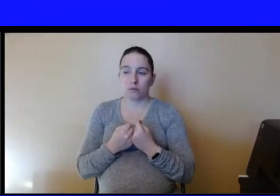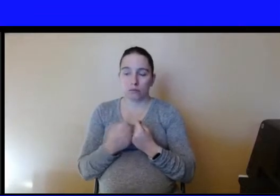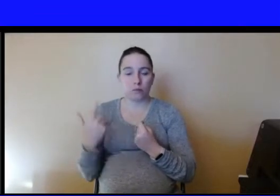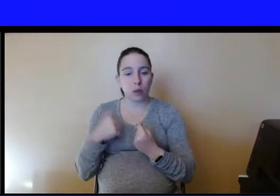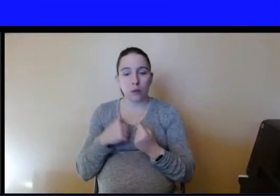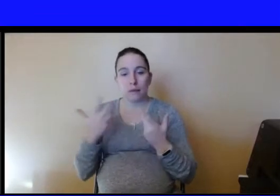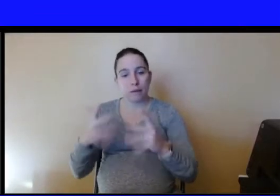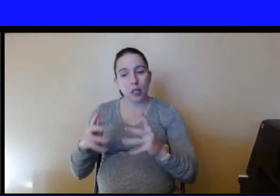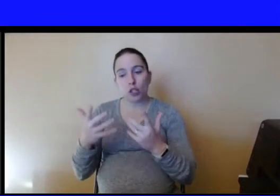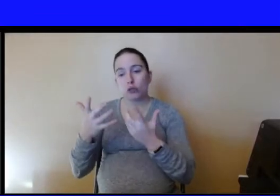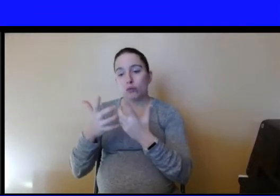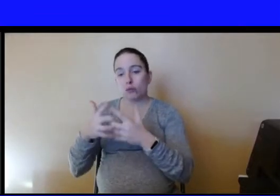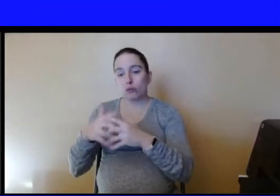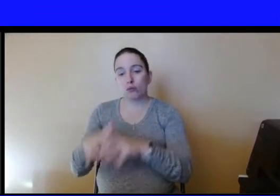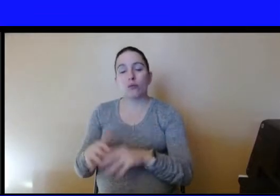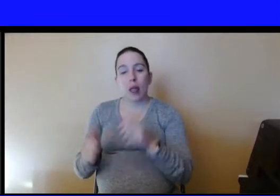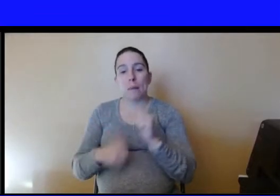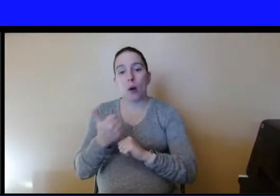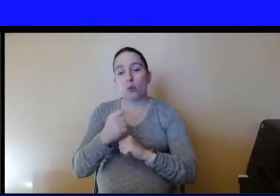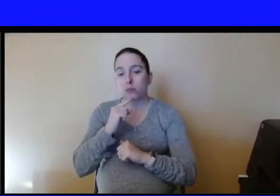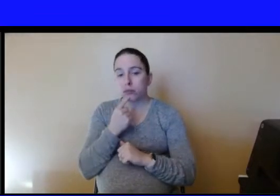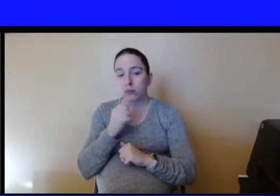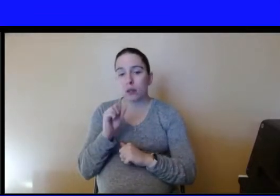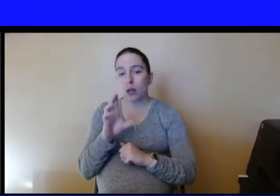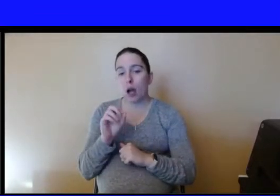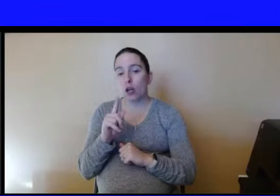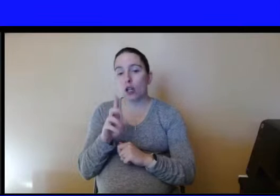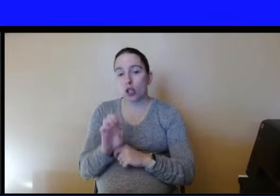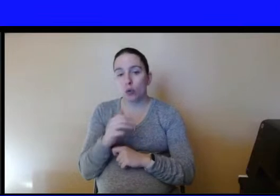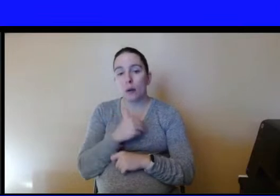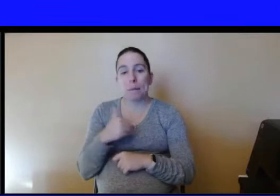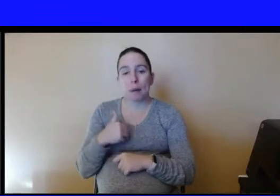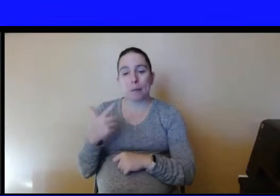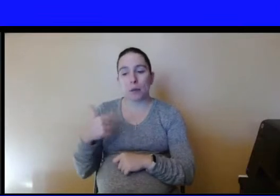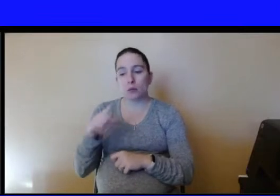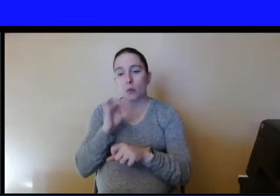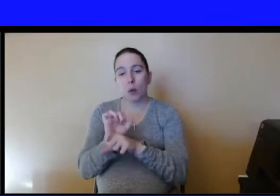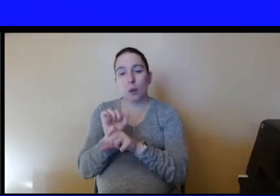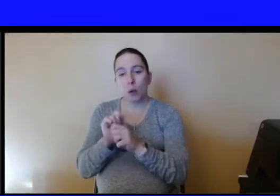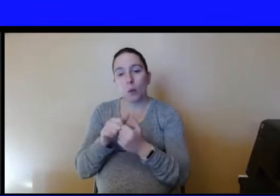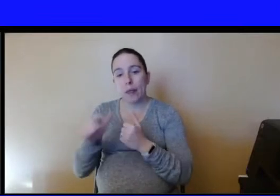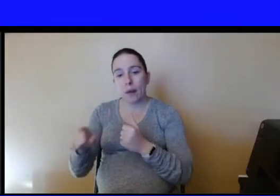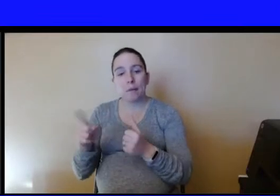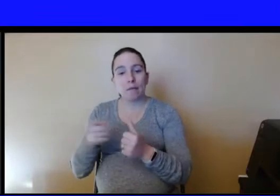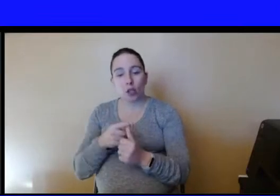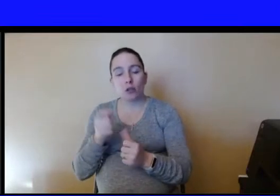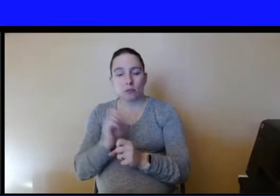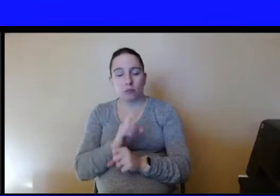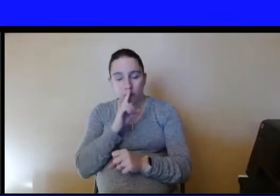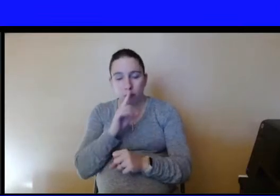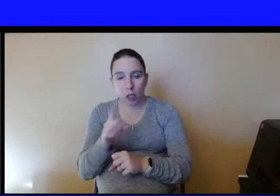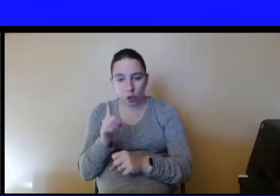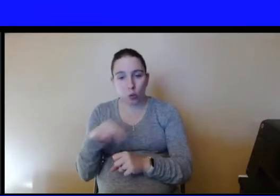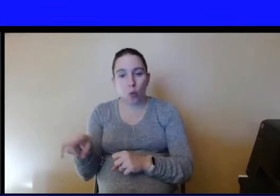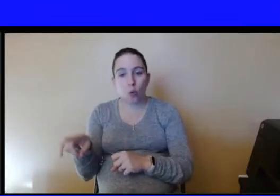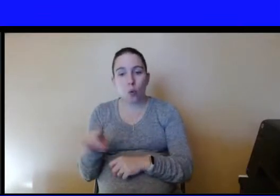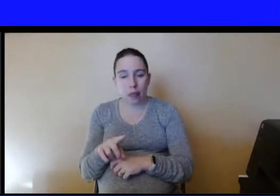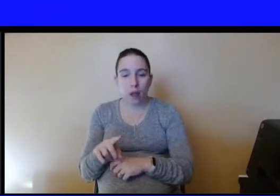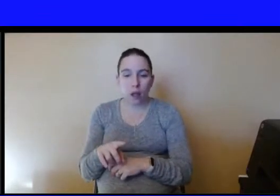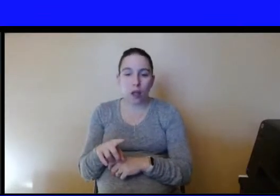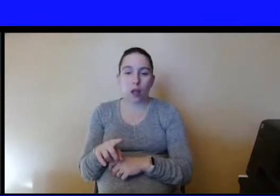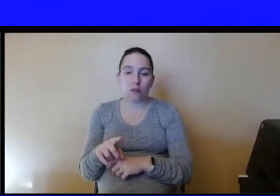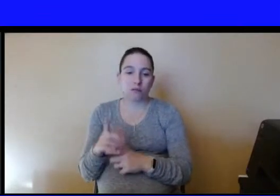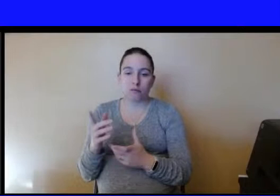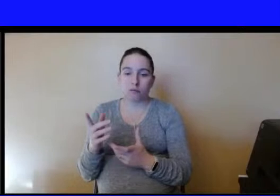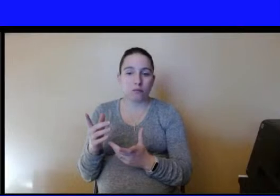where the requirement is that MetroPlus would have at least 90% of the same network as the